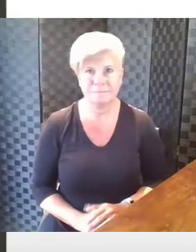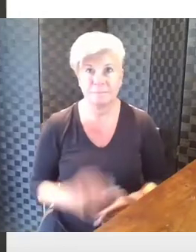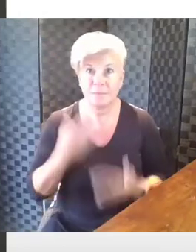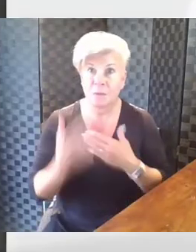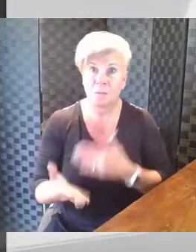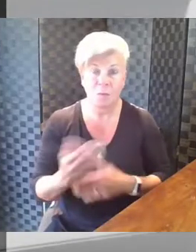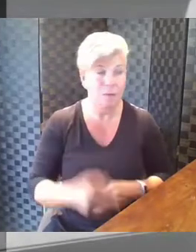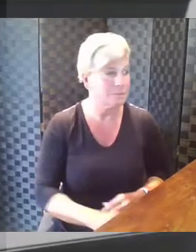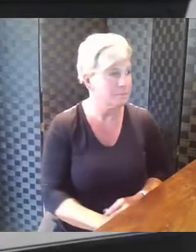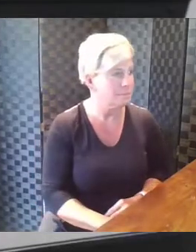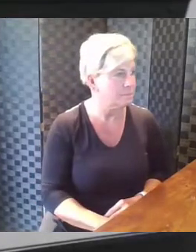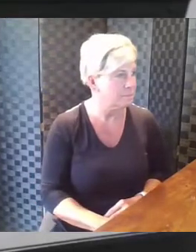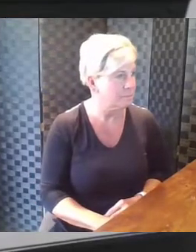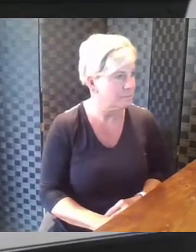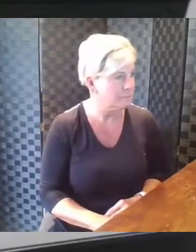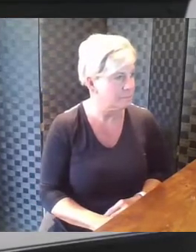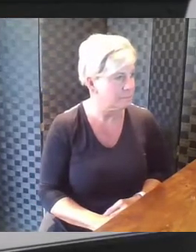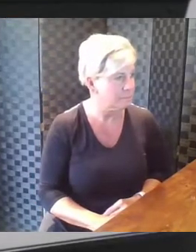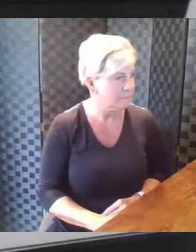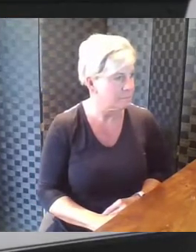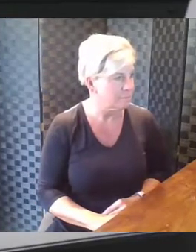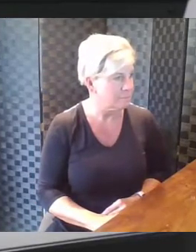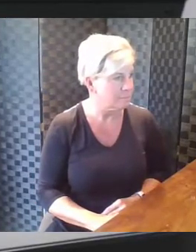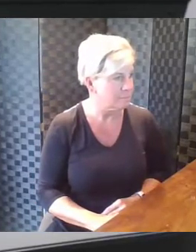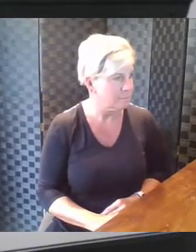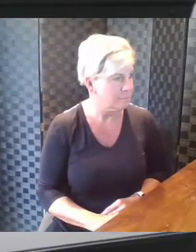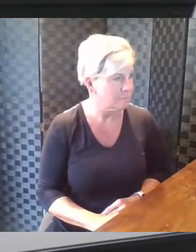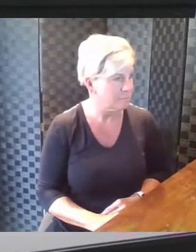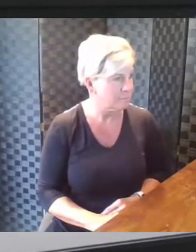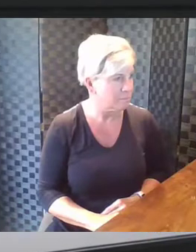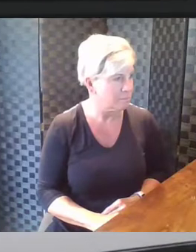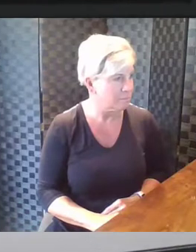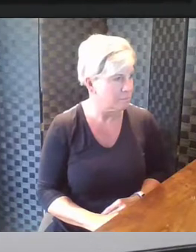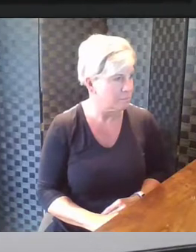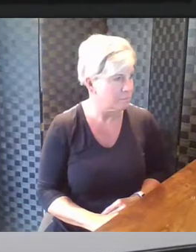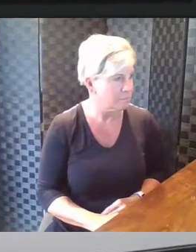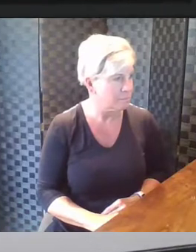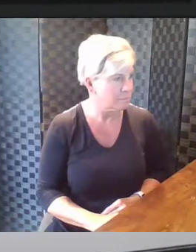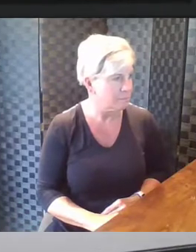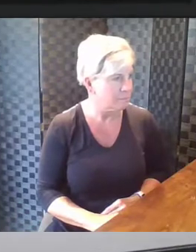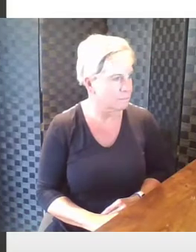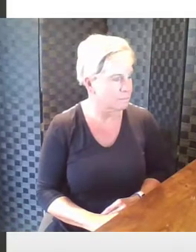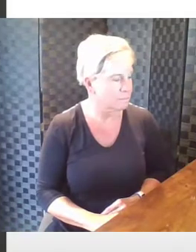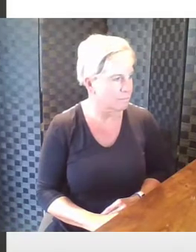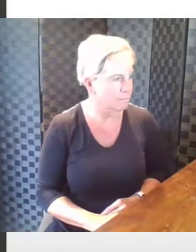Good morning or good afternoon. Welcome back to another first grade lesson. Oh, well, it's kindergarten, but you're...